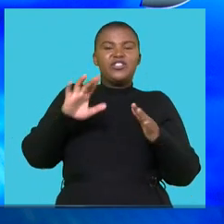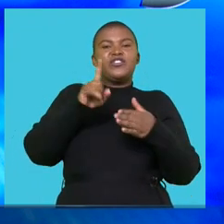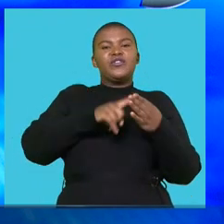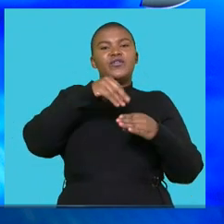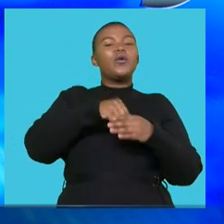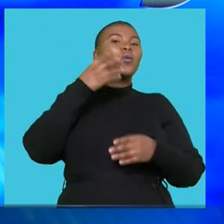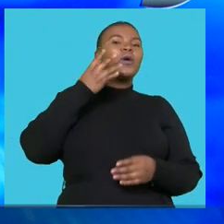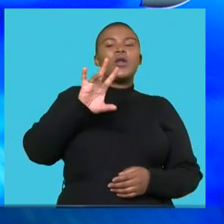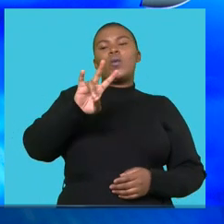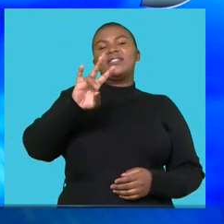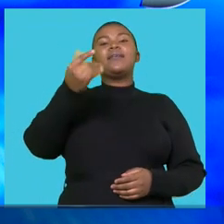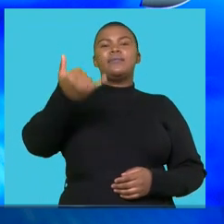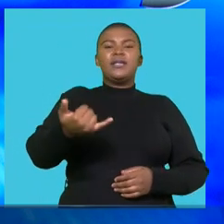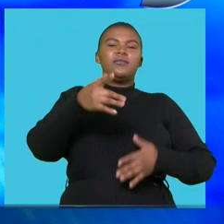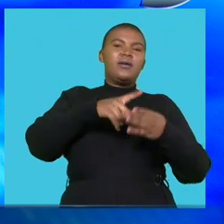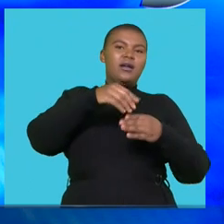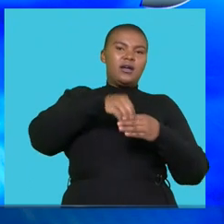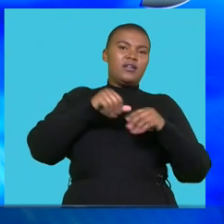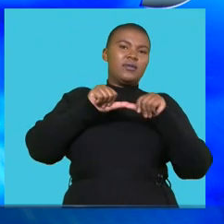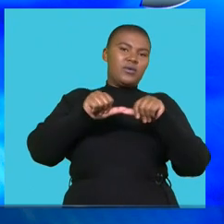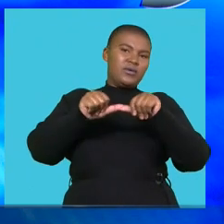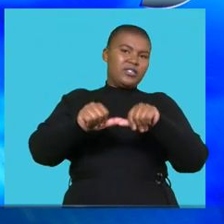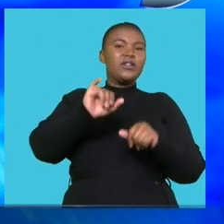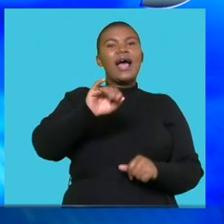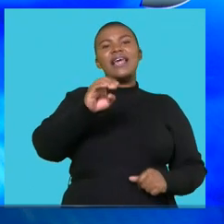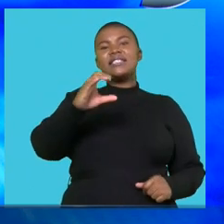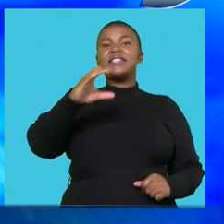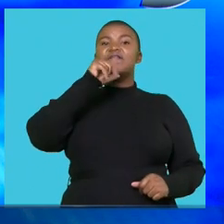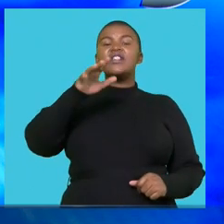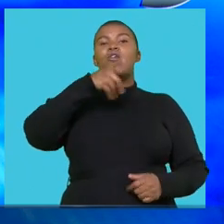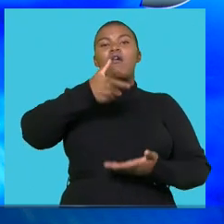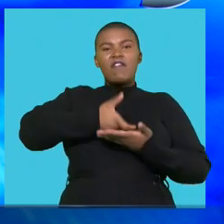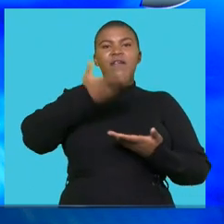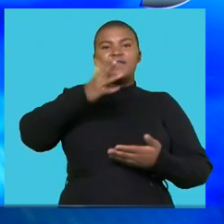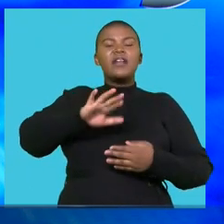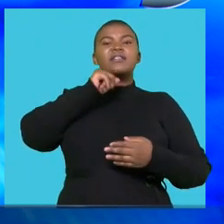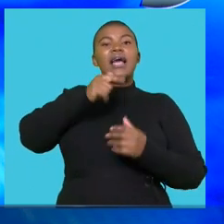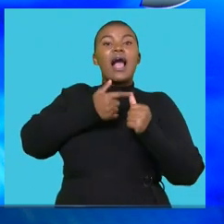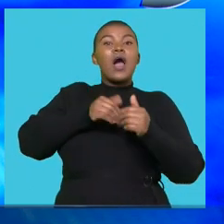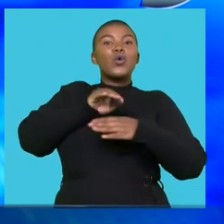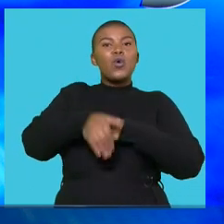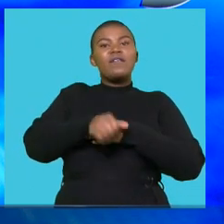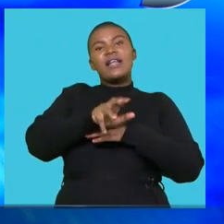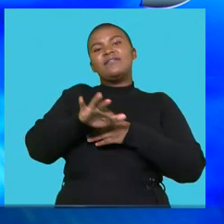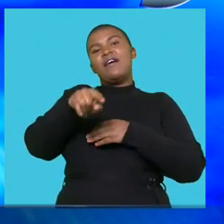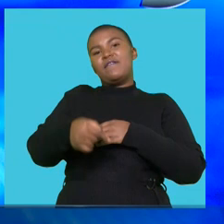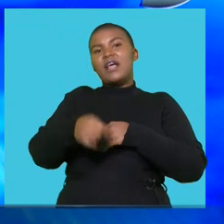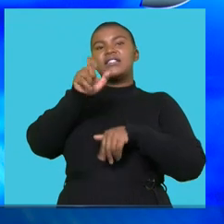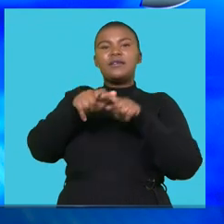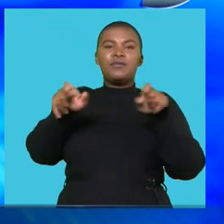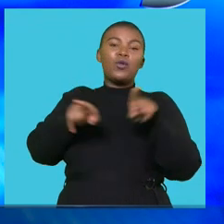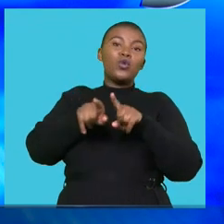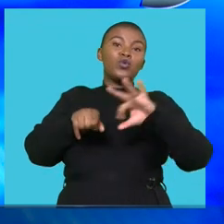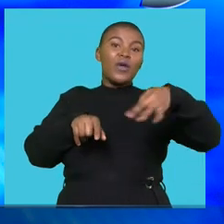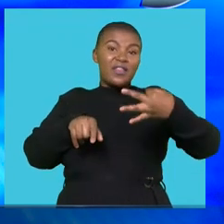ciudad anymore bindsegu yamun etapa Kwa kwa suratika wanayushiki, Kwa njia kwa na ufakia